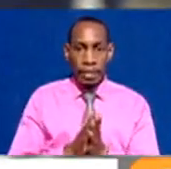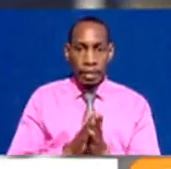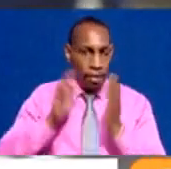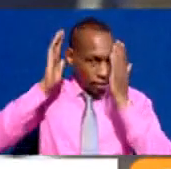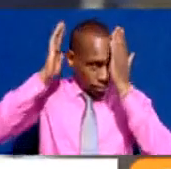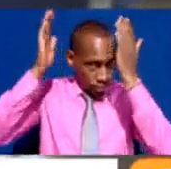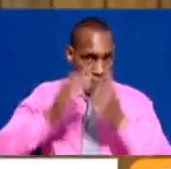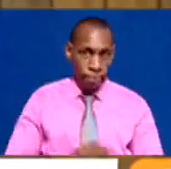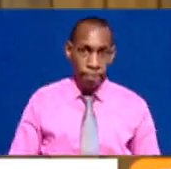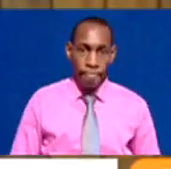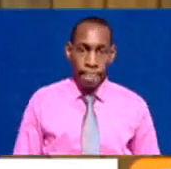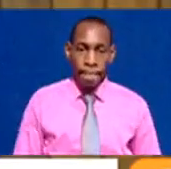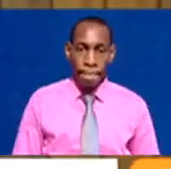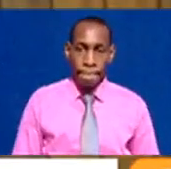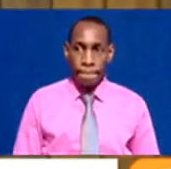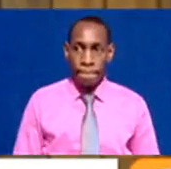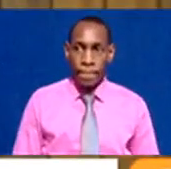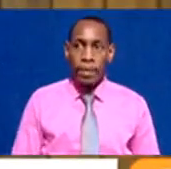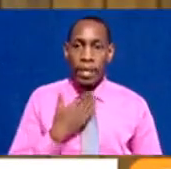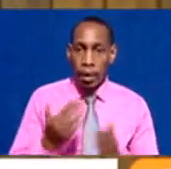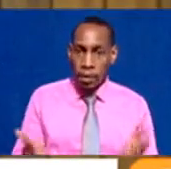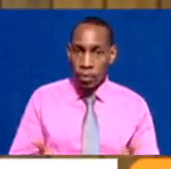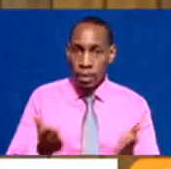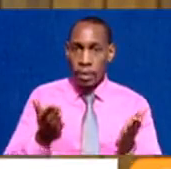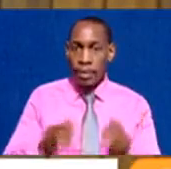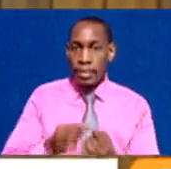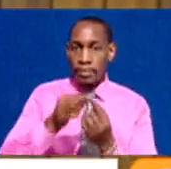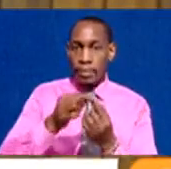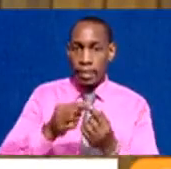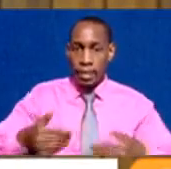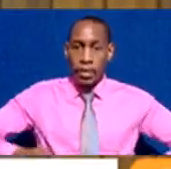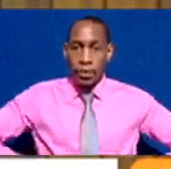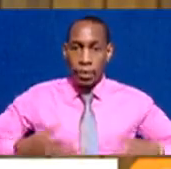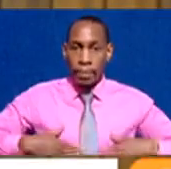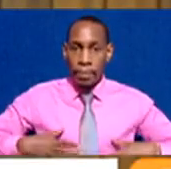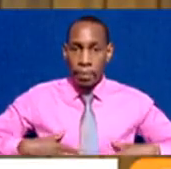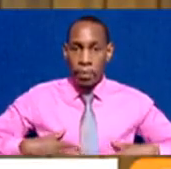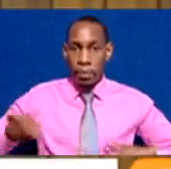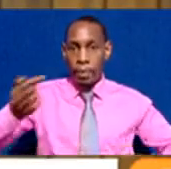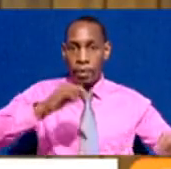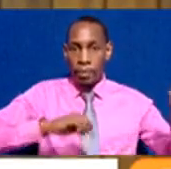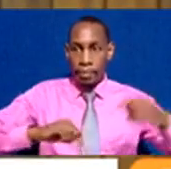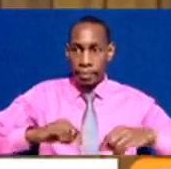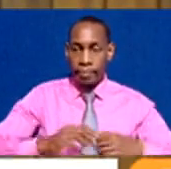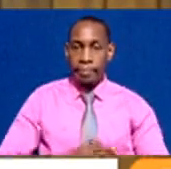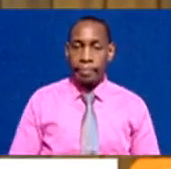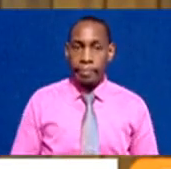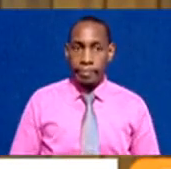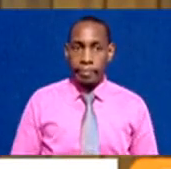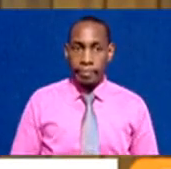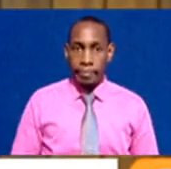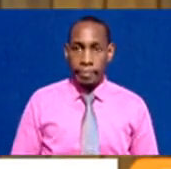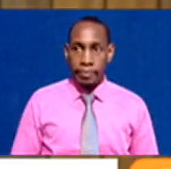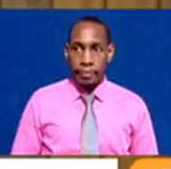and cardinal. I want to encourage especially the young people who have come in the formation